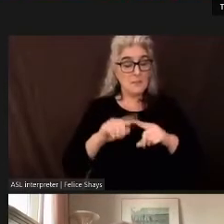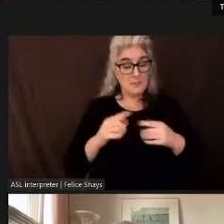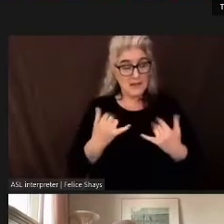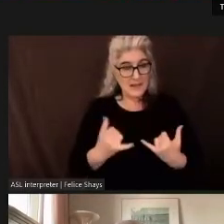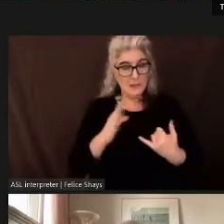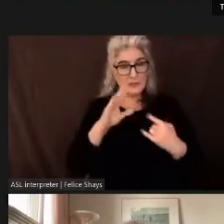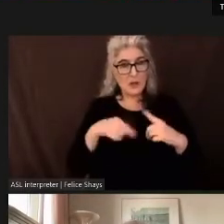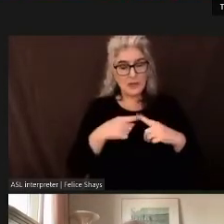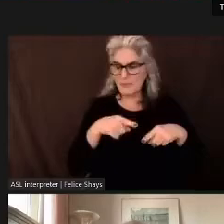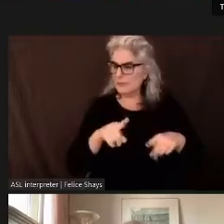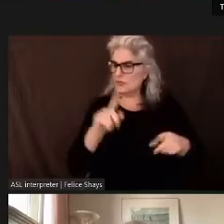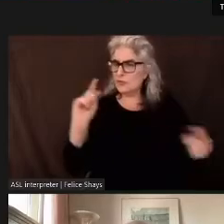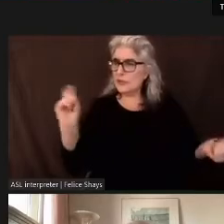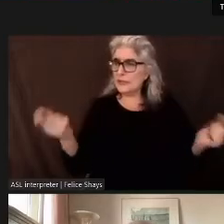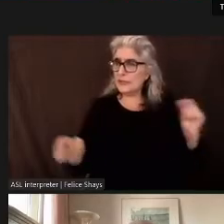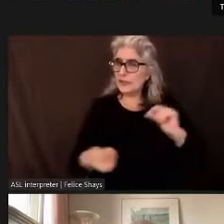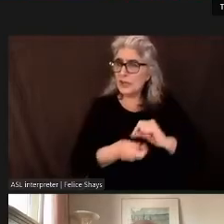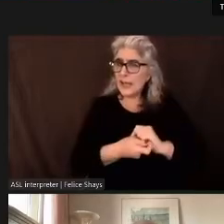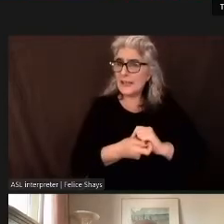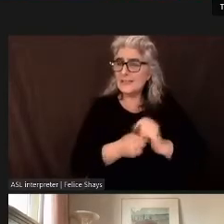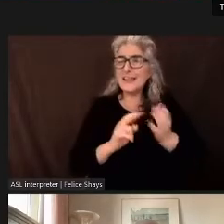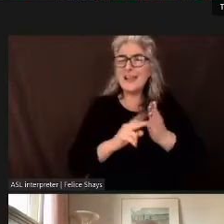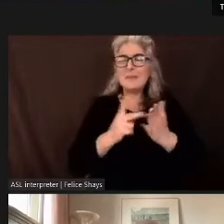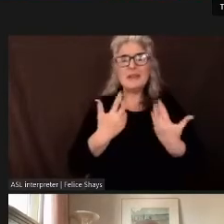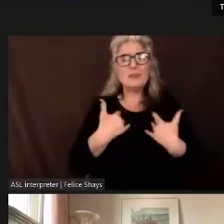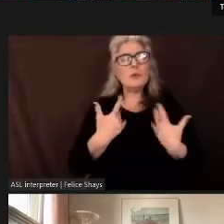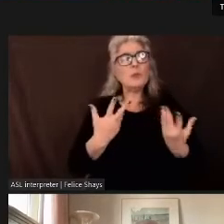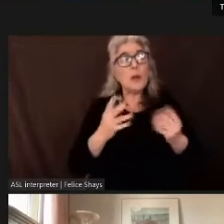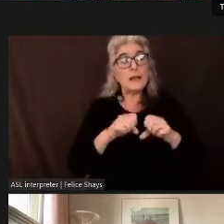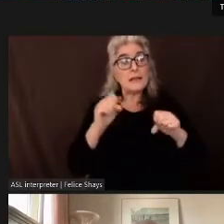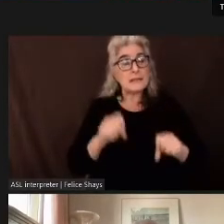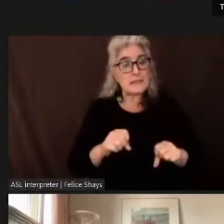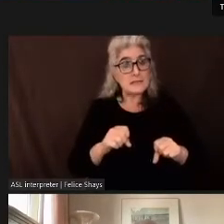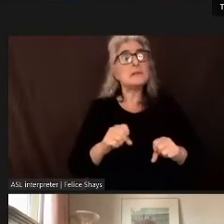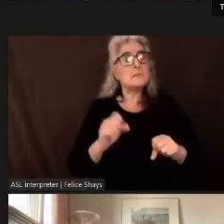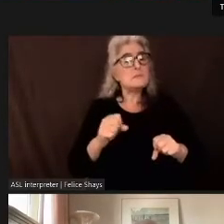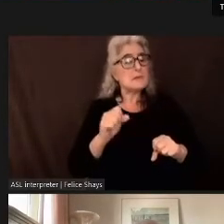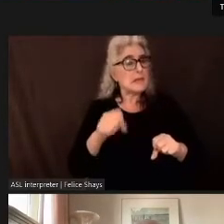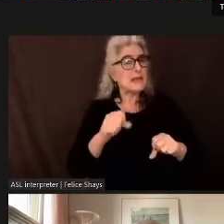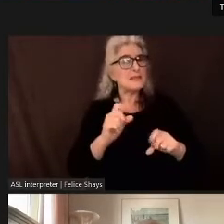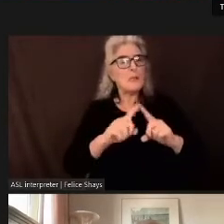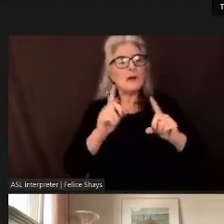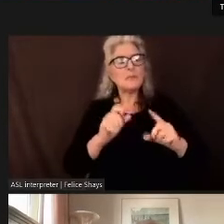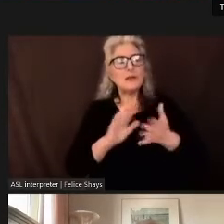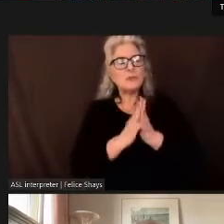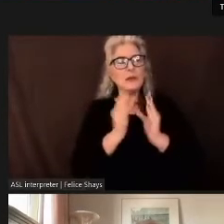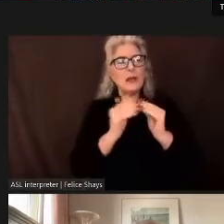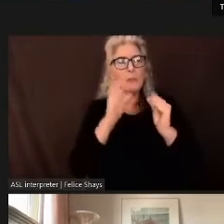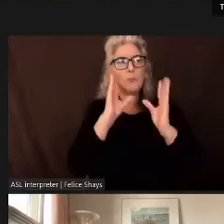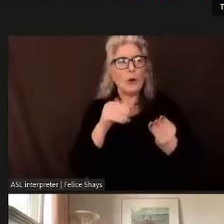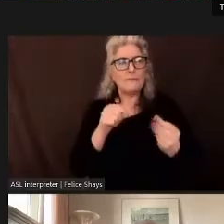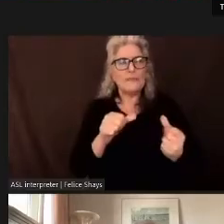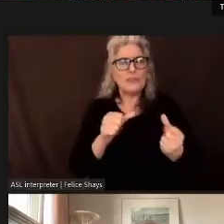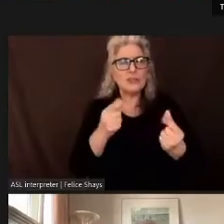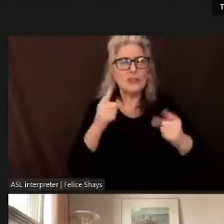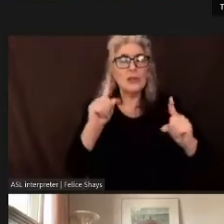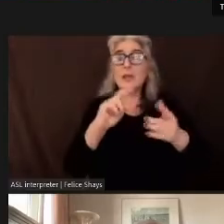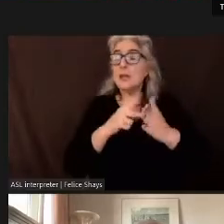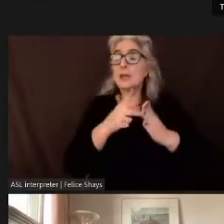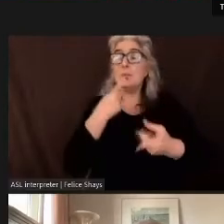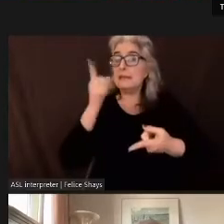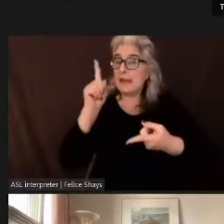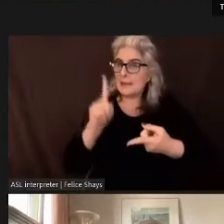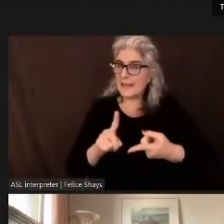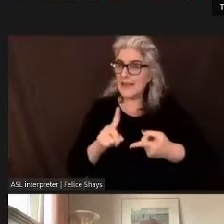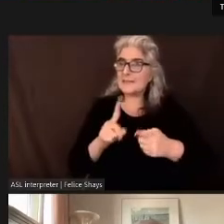transition include higher efficiency systems. So again, that then becomes less greenhouse gas emissions associated with